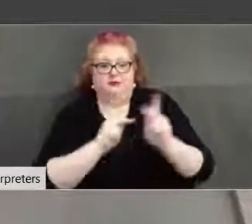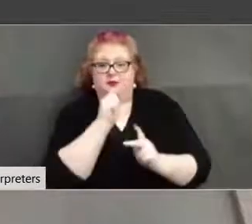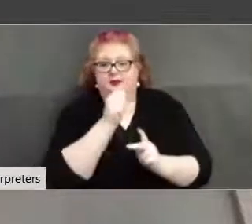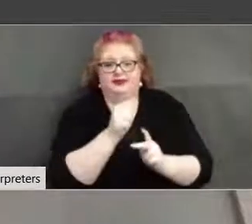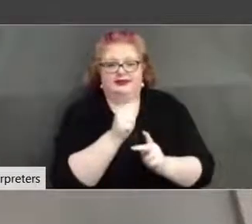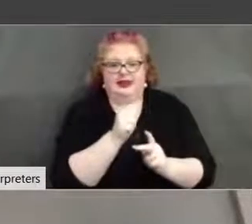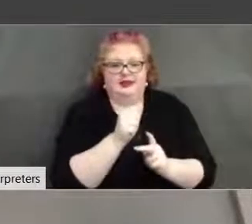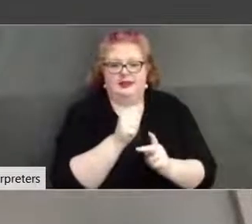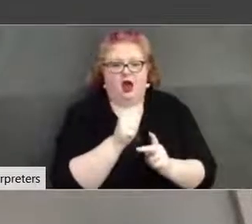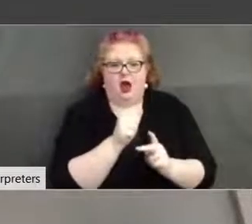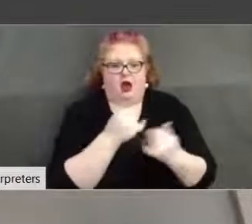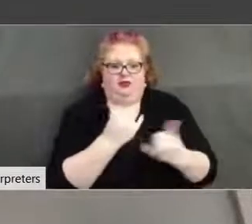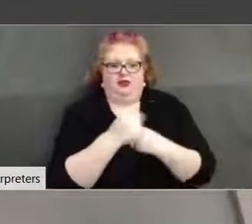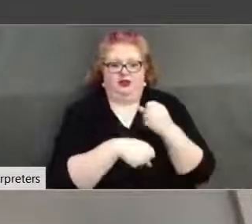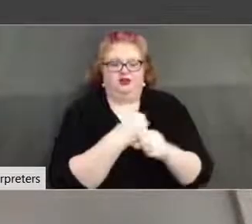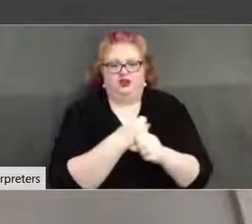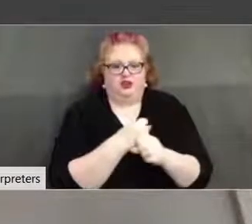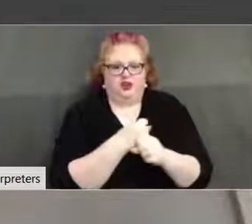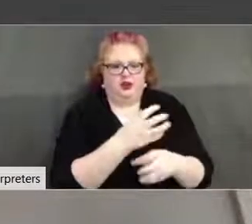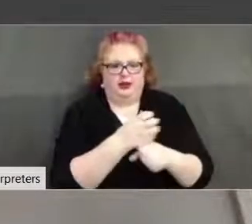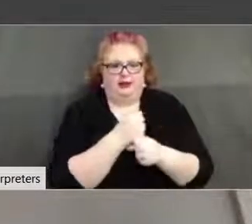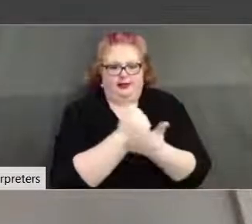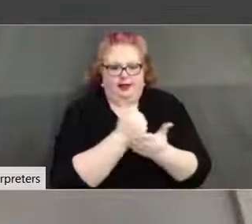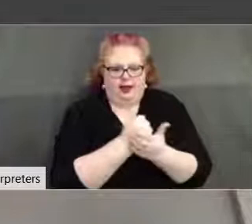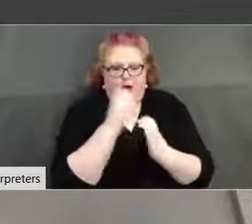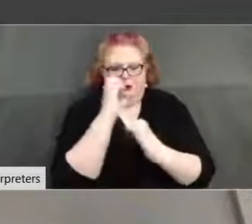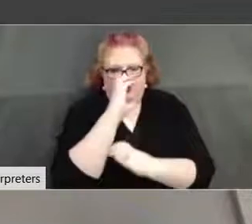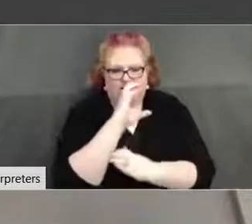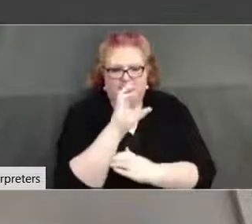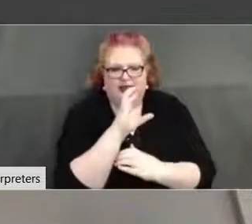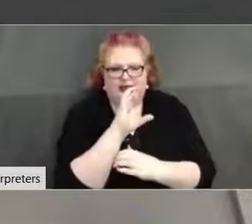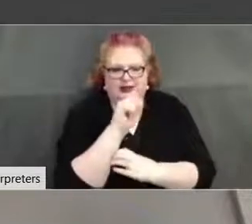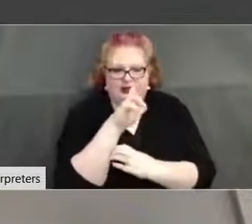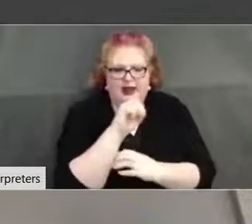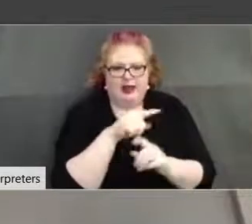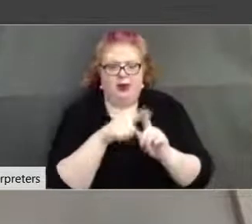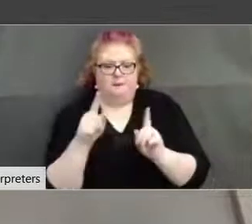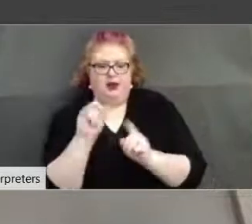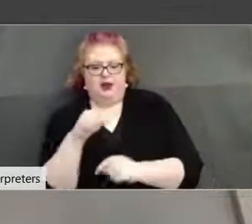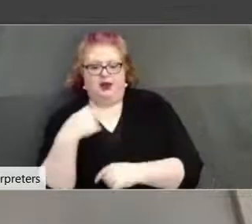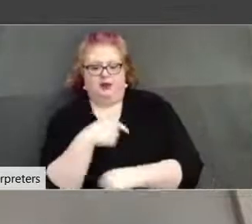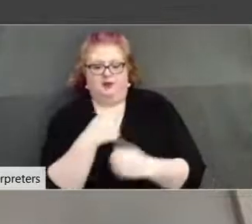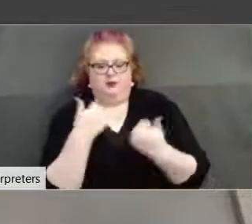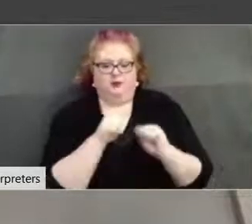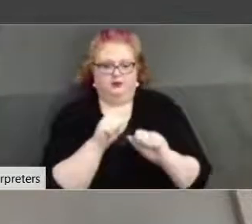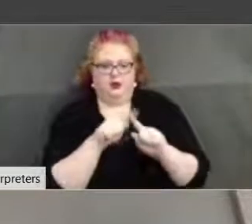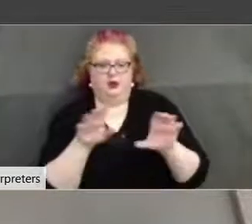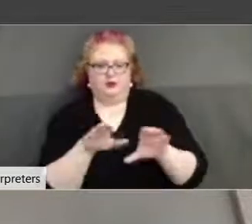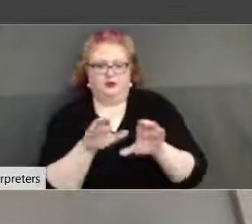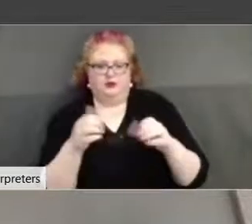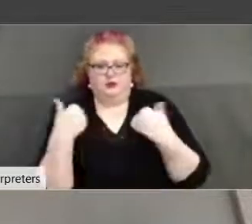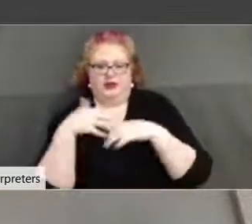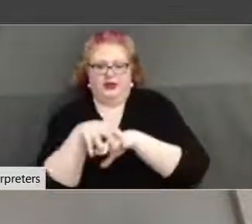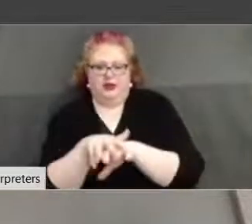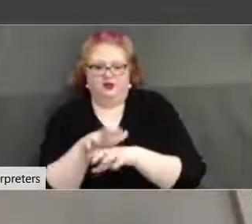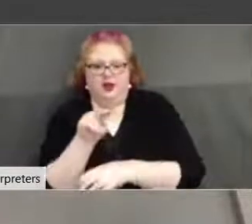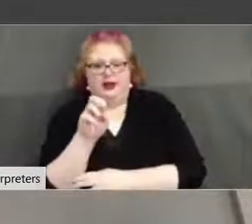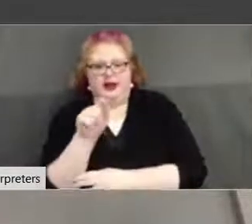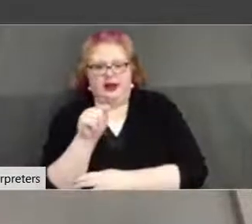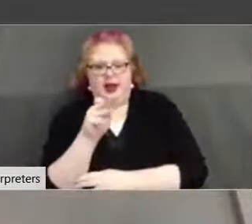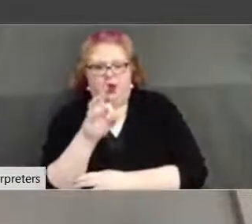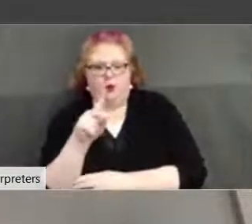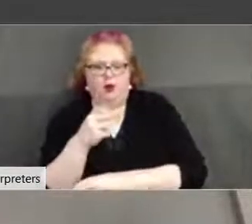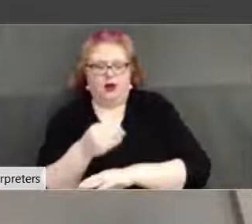ahead. But I think long term, the clinically integrated network and trying to improve the health of our population